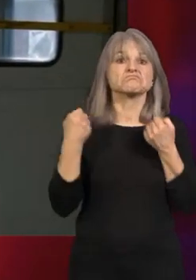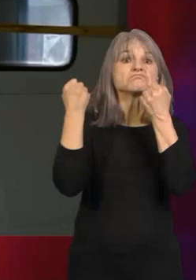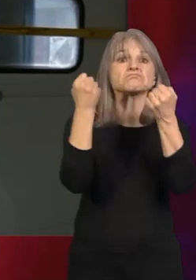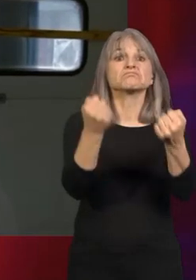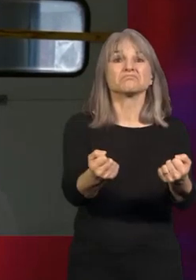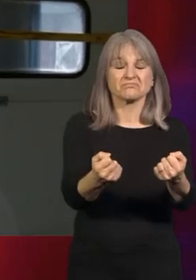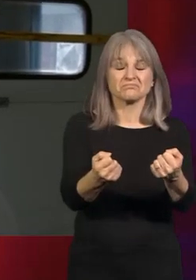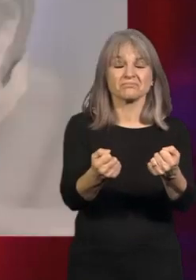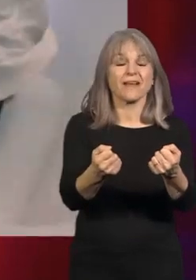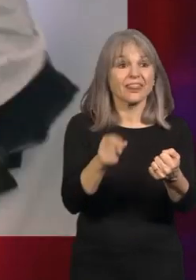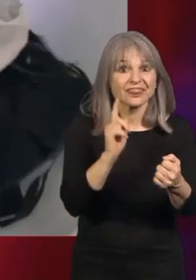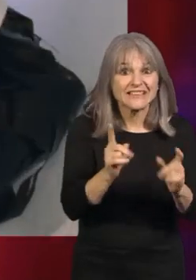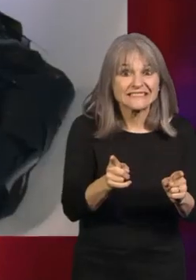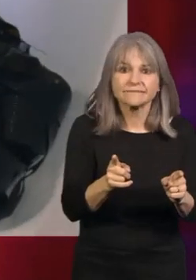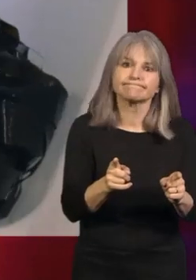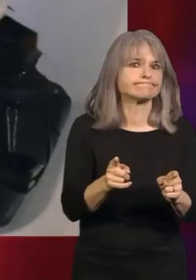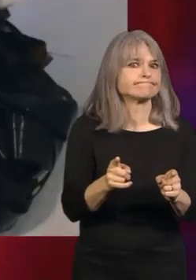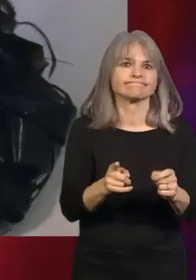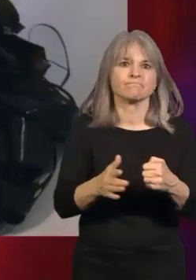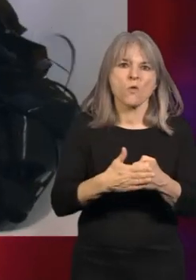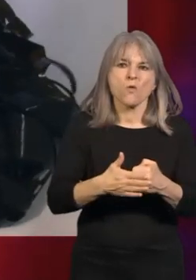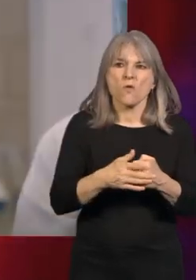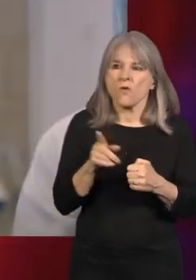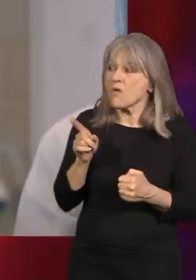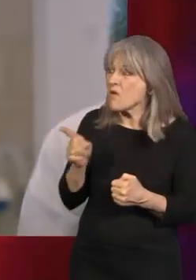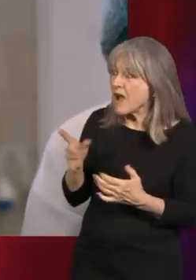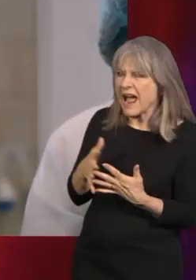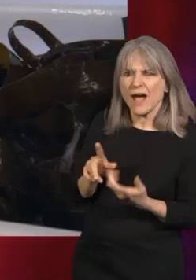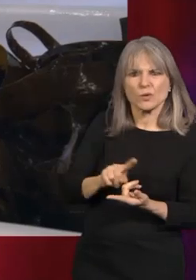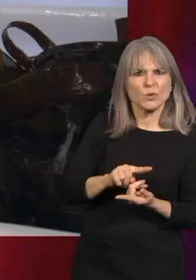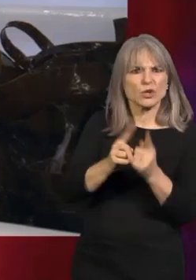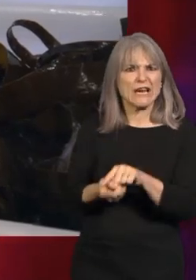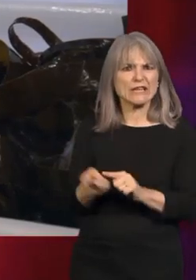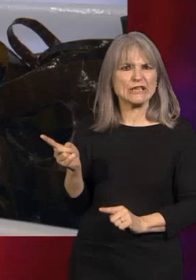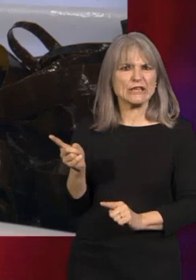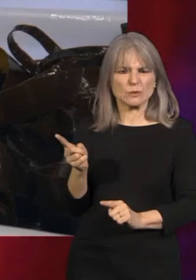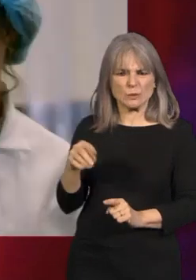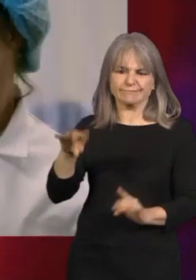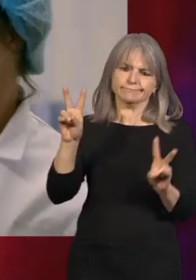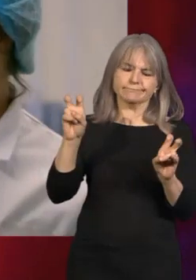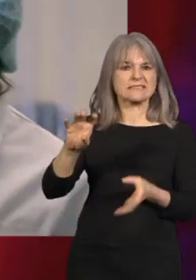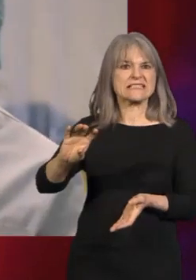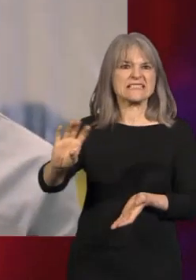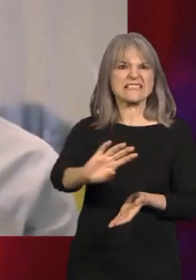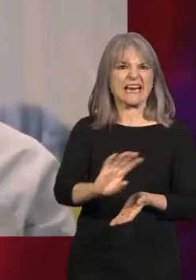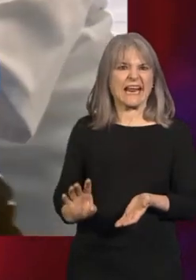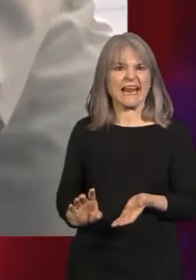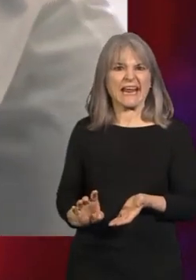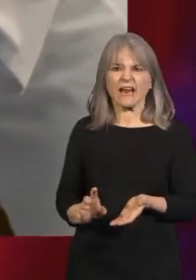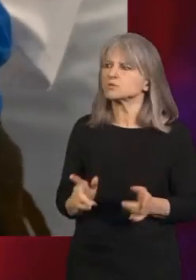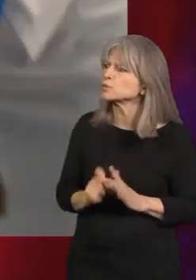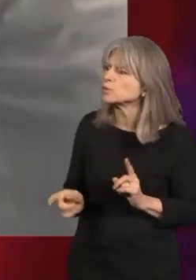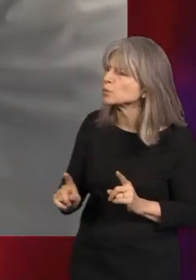taken 5 years to perfect. Right, then what do you do? Then we're going to put it into the dryer and we're going to